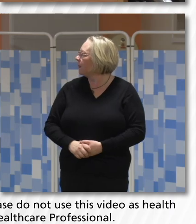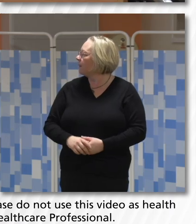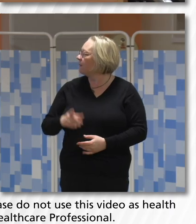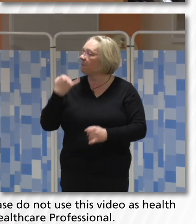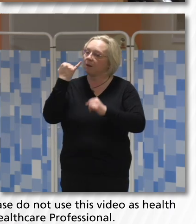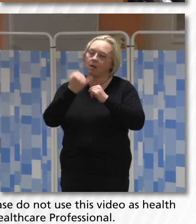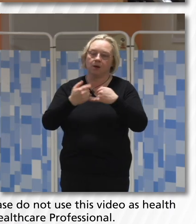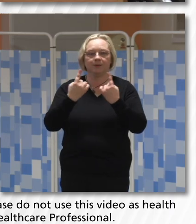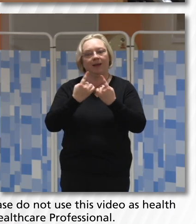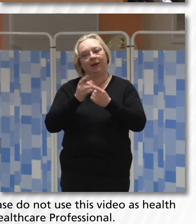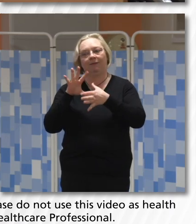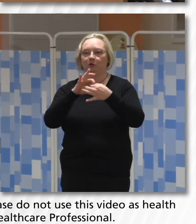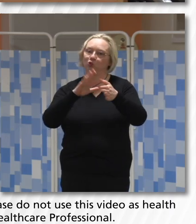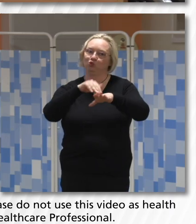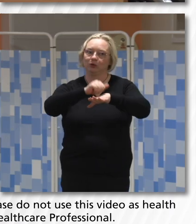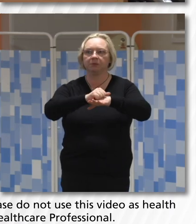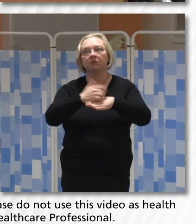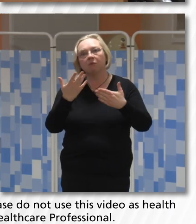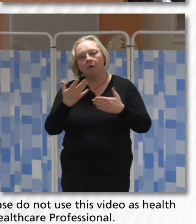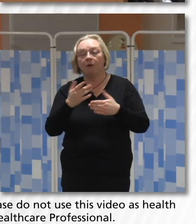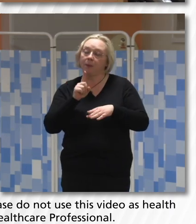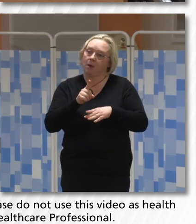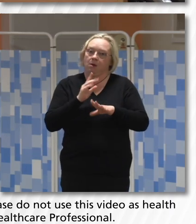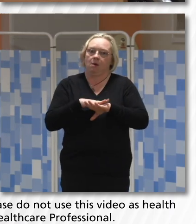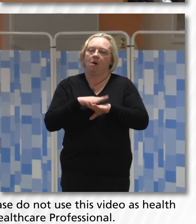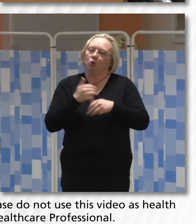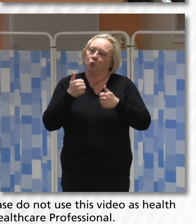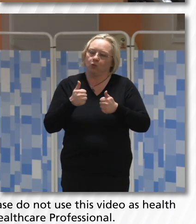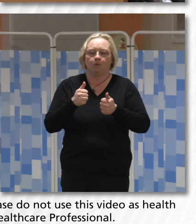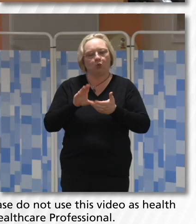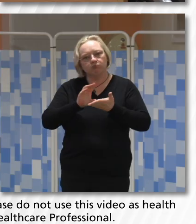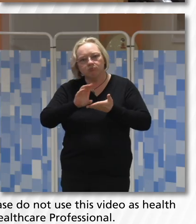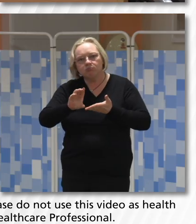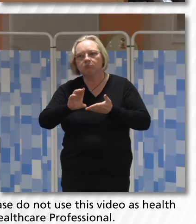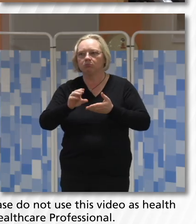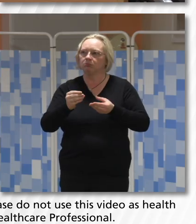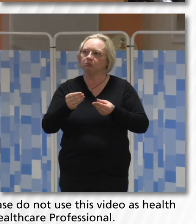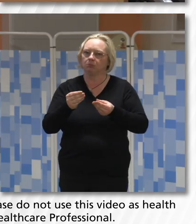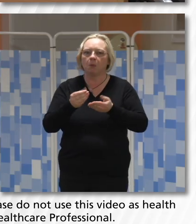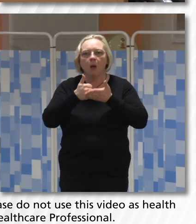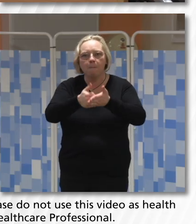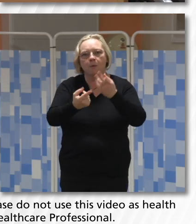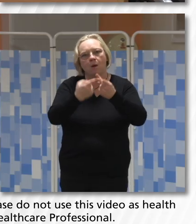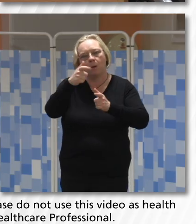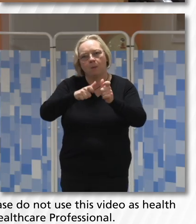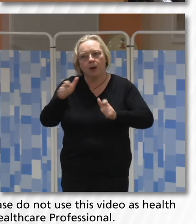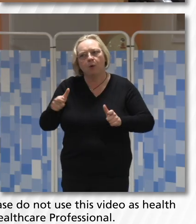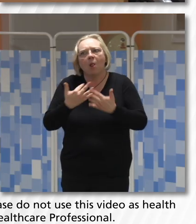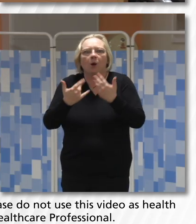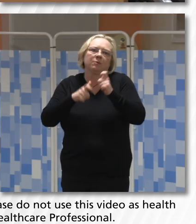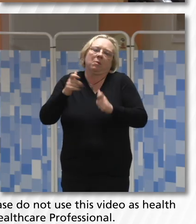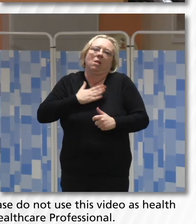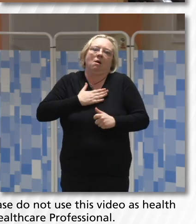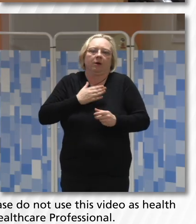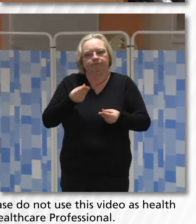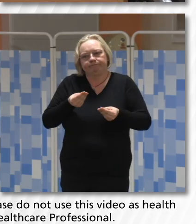thing really about Christmas. So, you know, Christmas is a time of giving. We're very lucky in the hospital in the fact that lots of people like to give at Christmas. So we